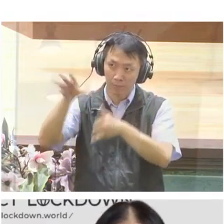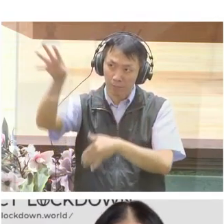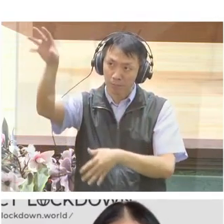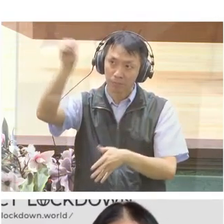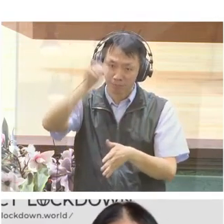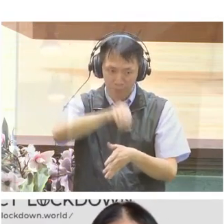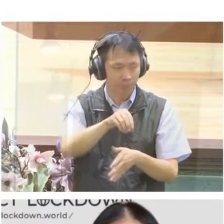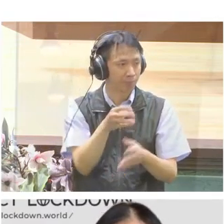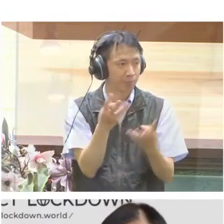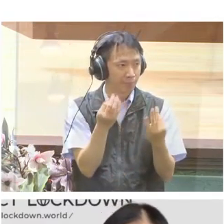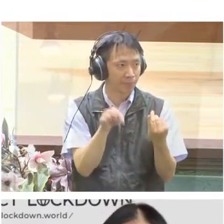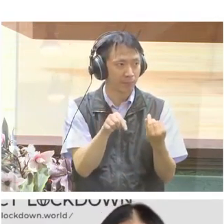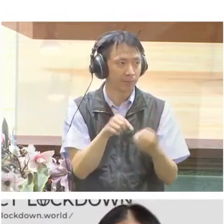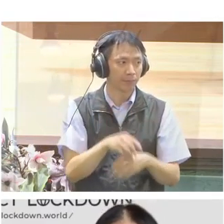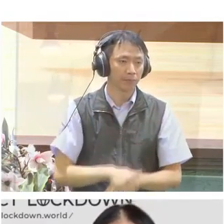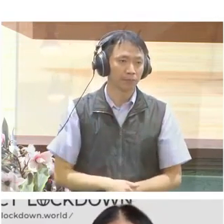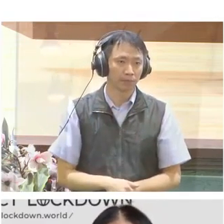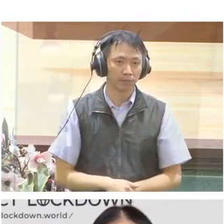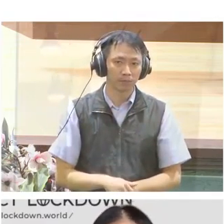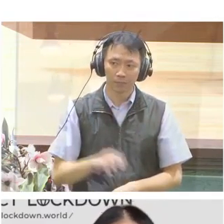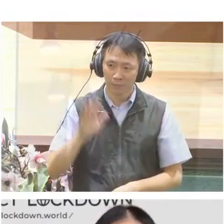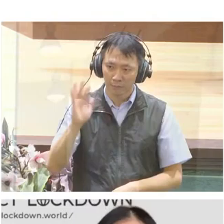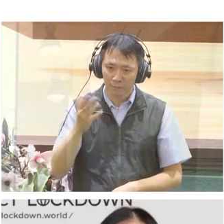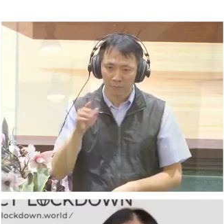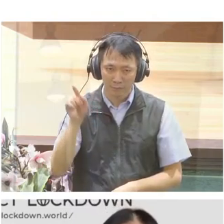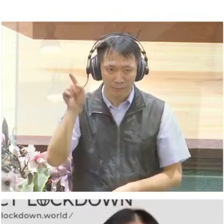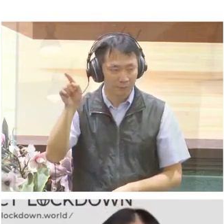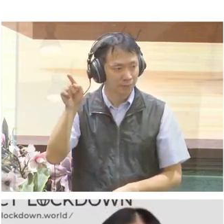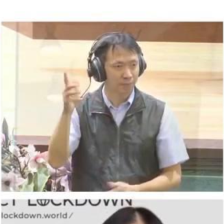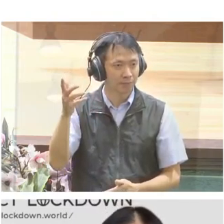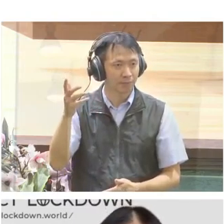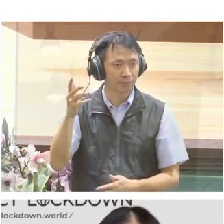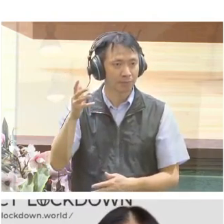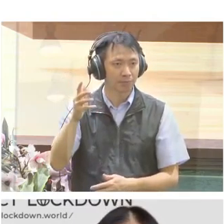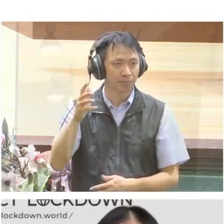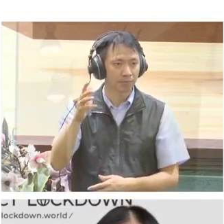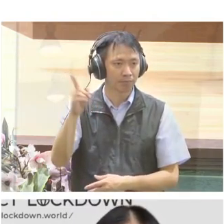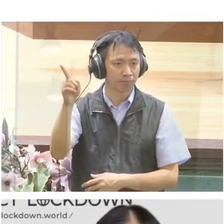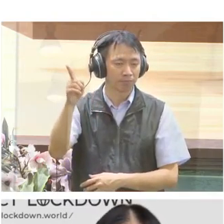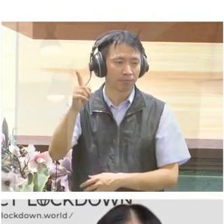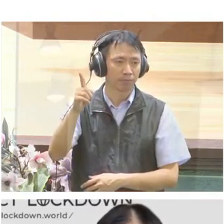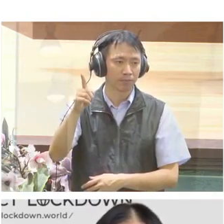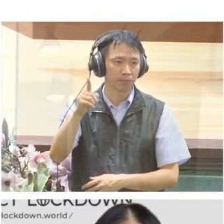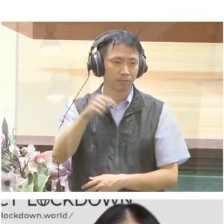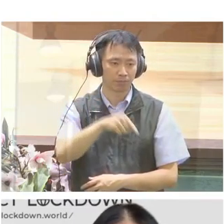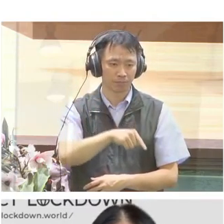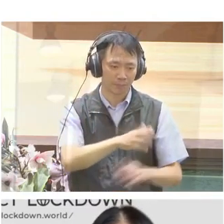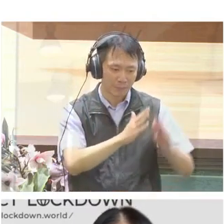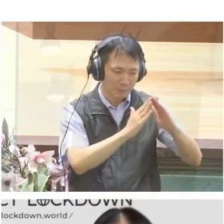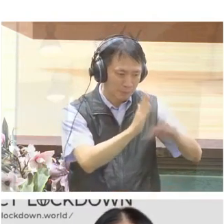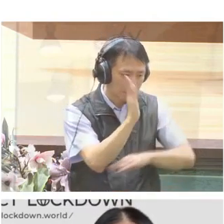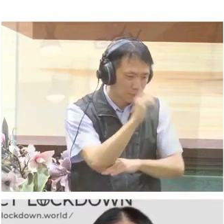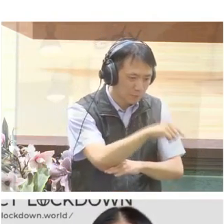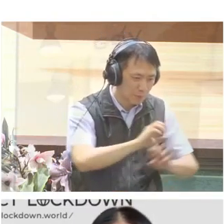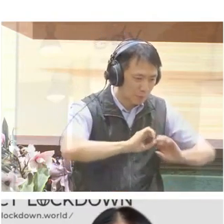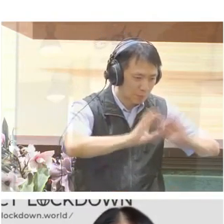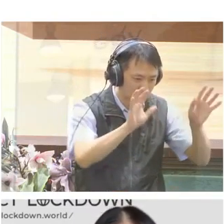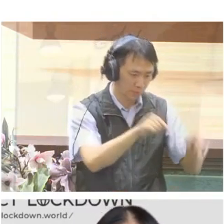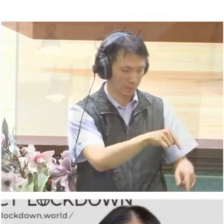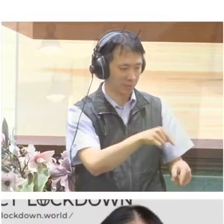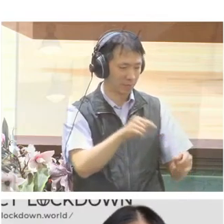moved to somewhere else on the official sites before we input them to our data entry interface. And